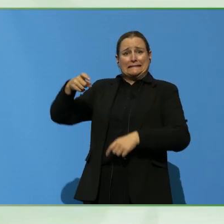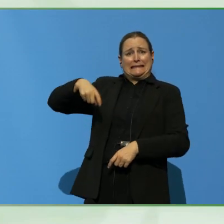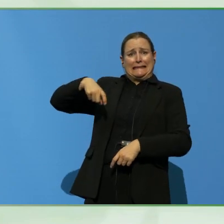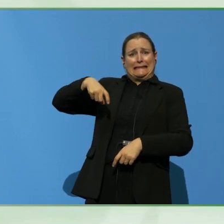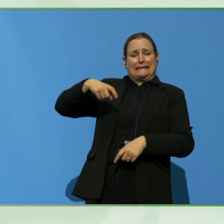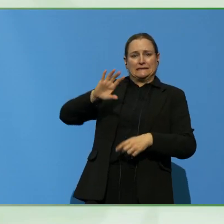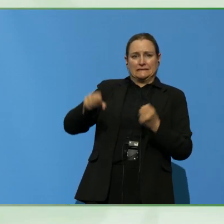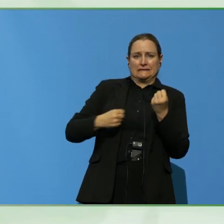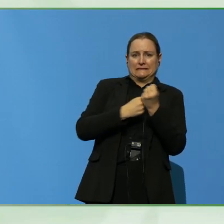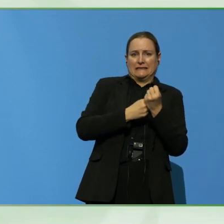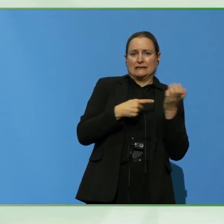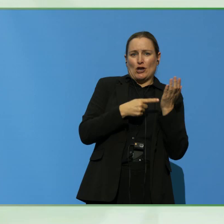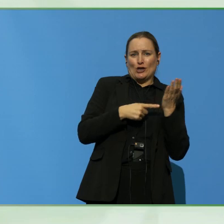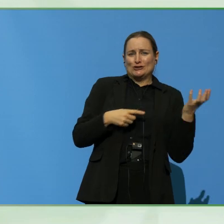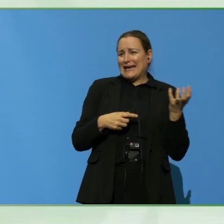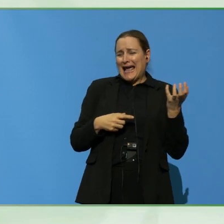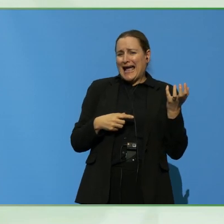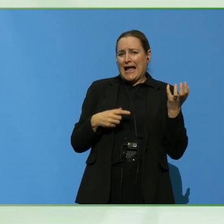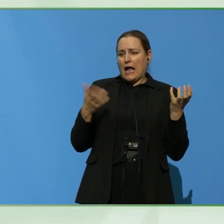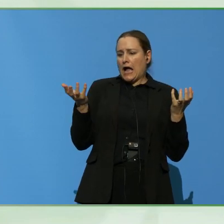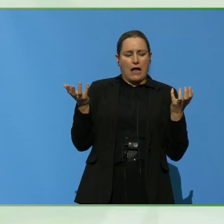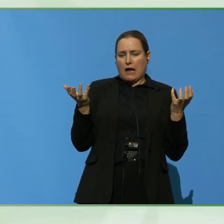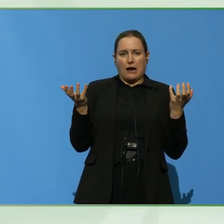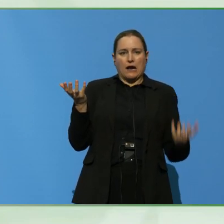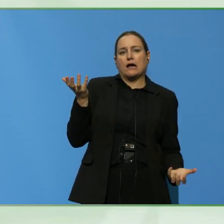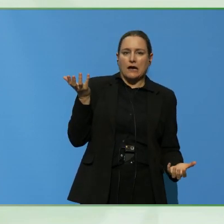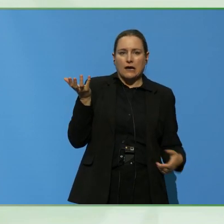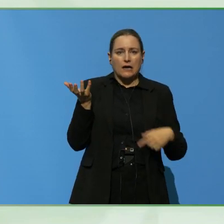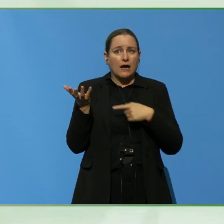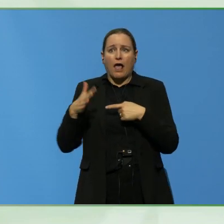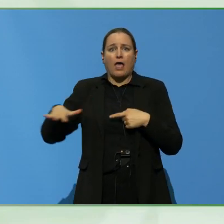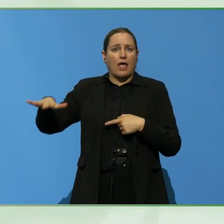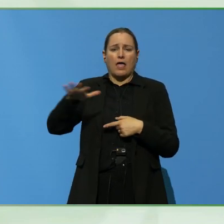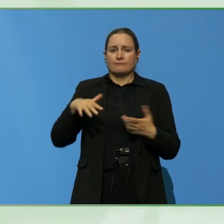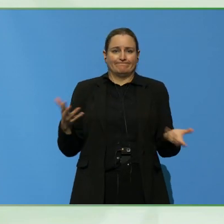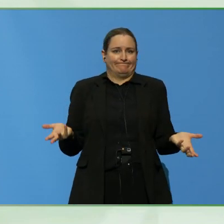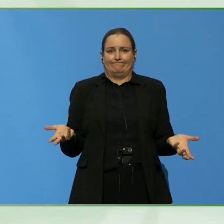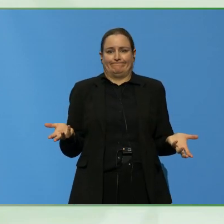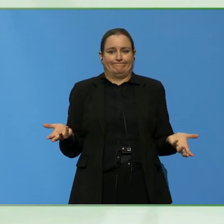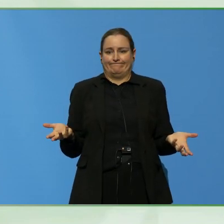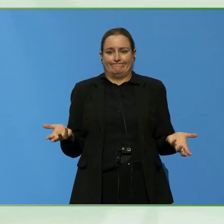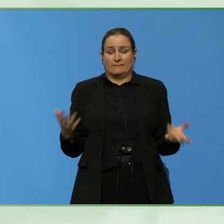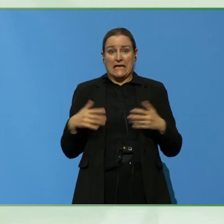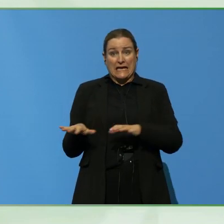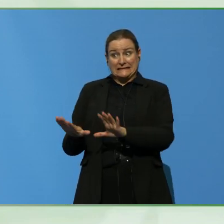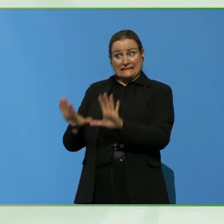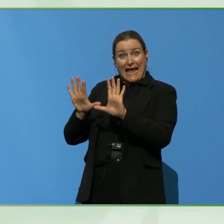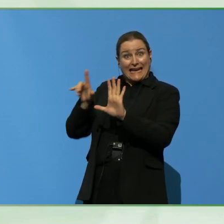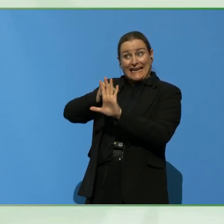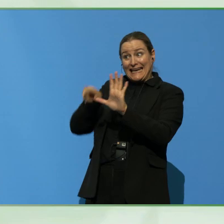The report says that from 10 people, only 1 really gets the assistive